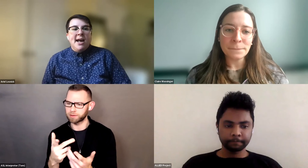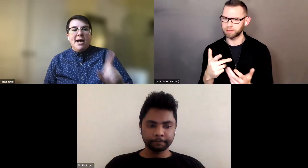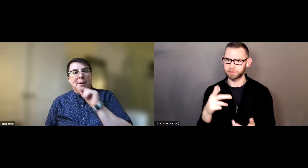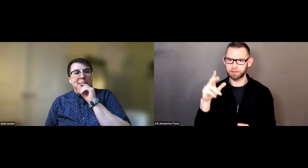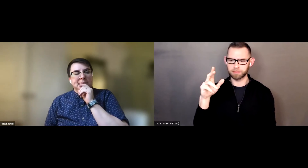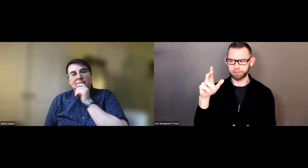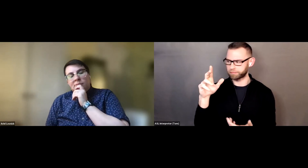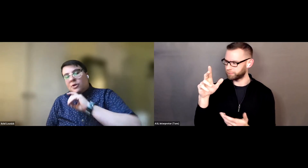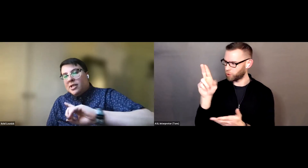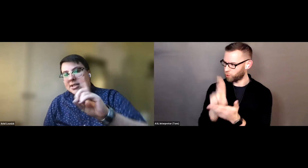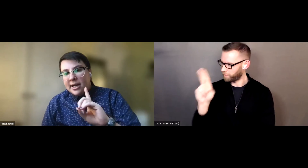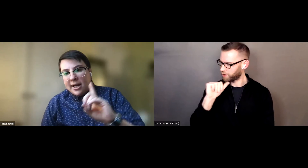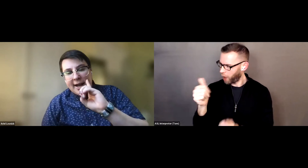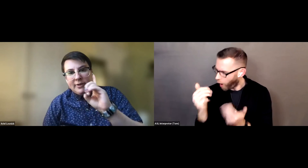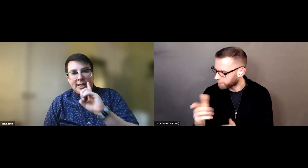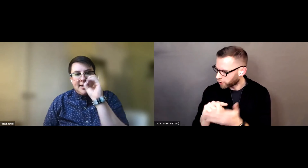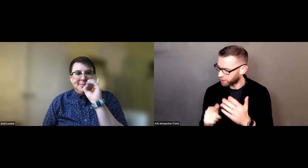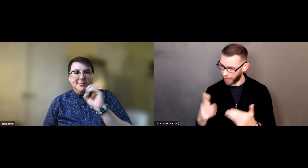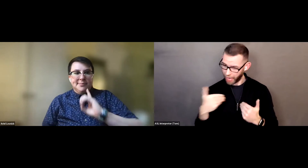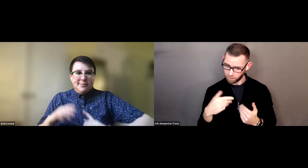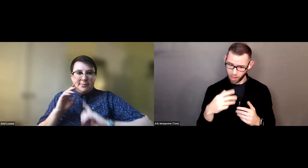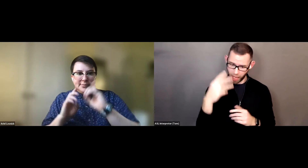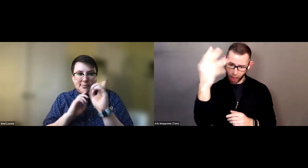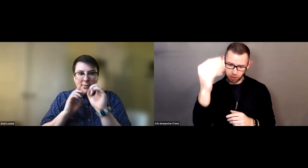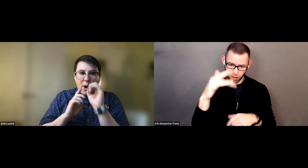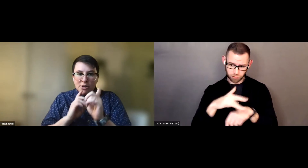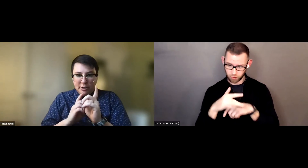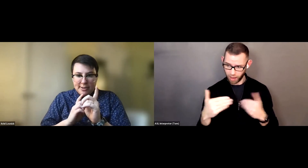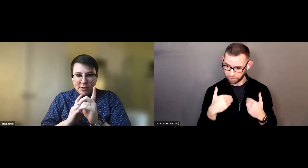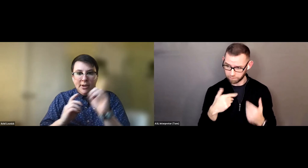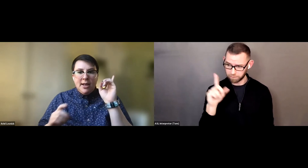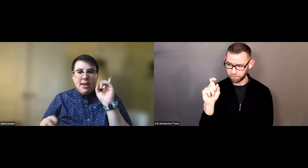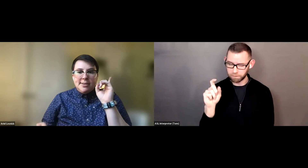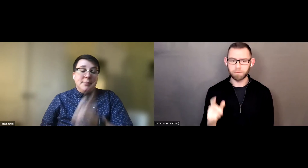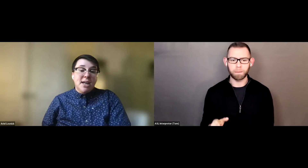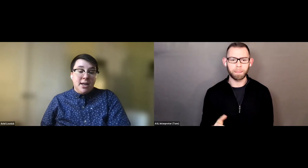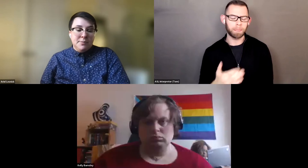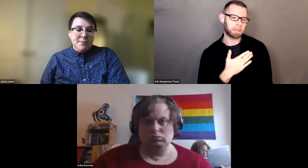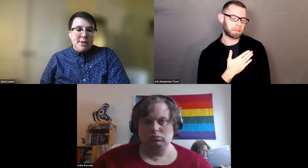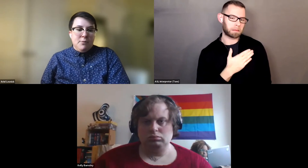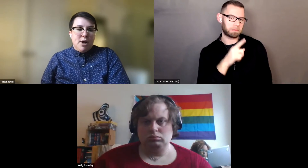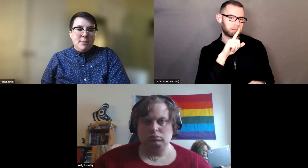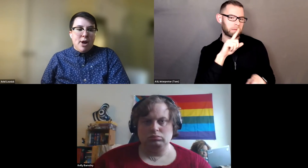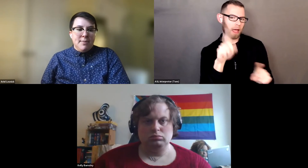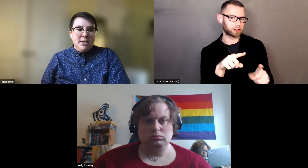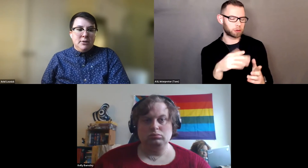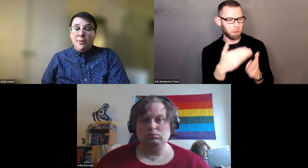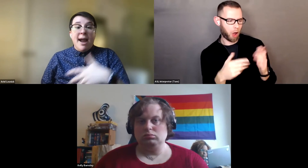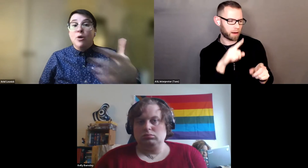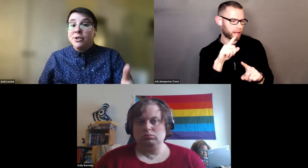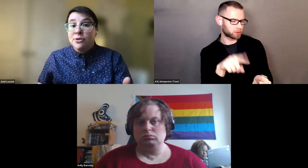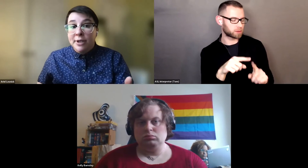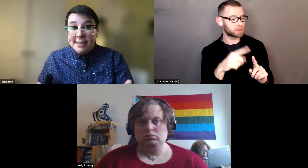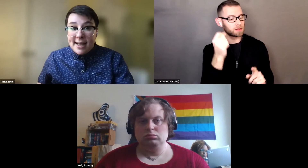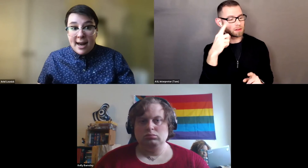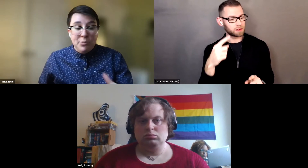recommend? So this is kind of a partial answer. Sometimes what I'm recommending for